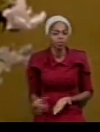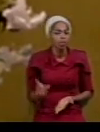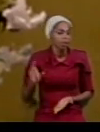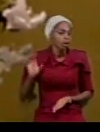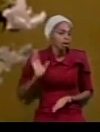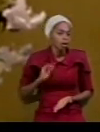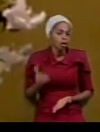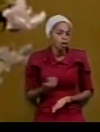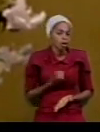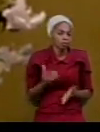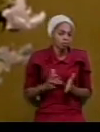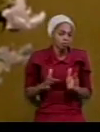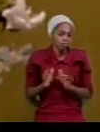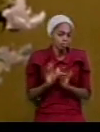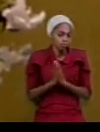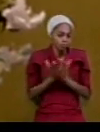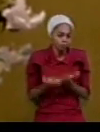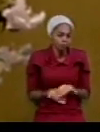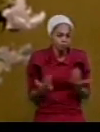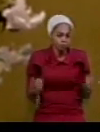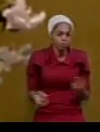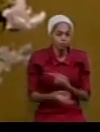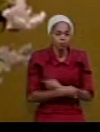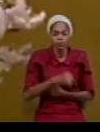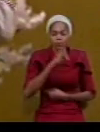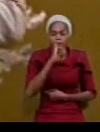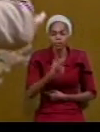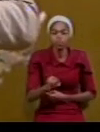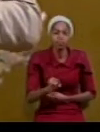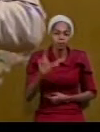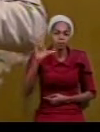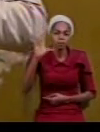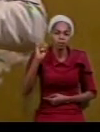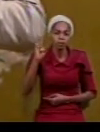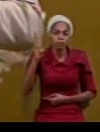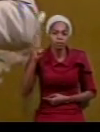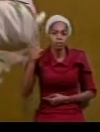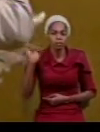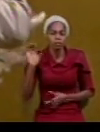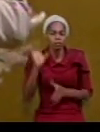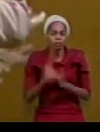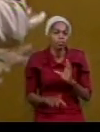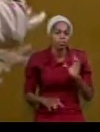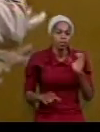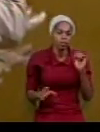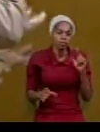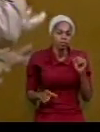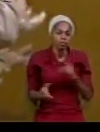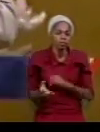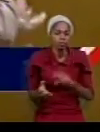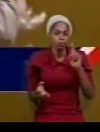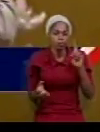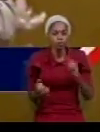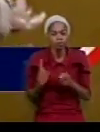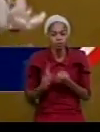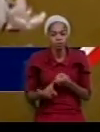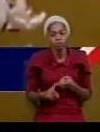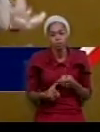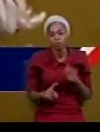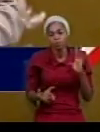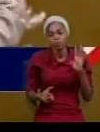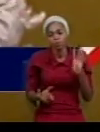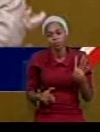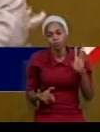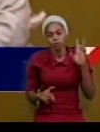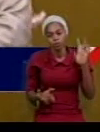from Leviticus chapter 11, from verse 1 to 47 and 12, 1 to 8. But because of our time,